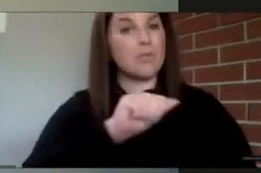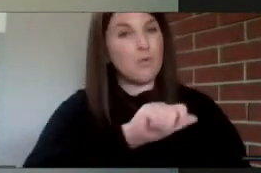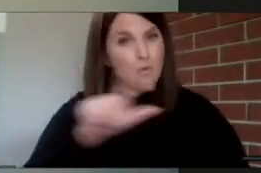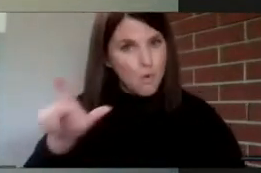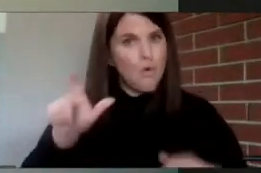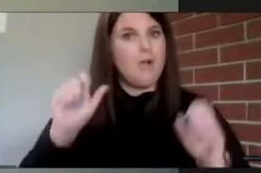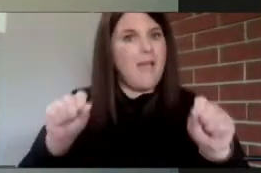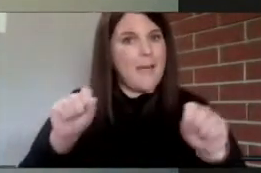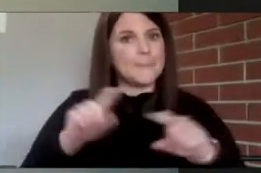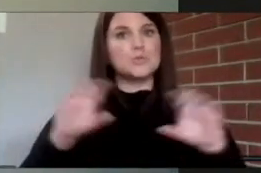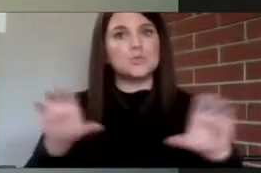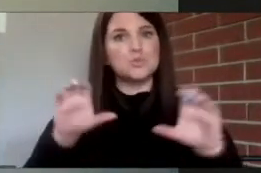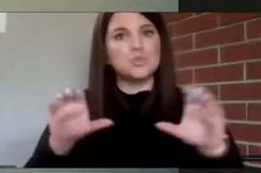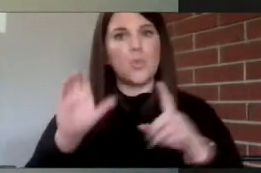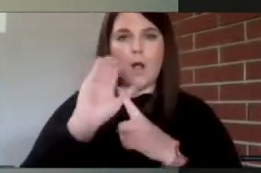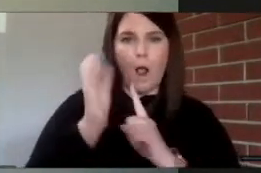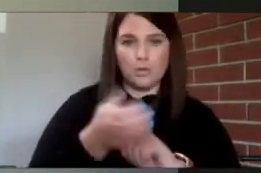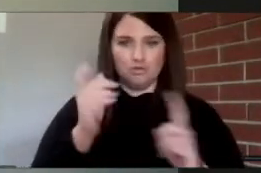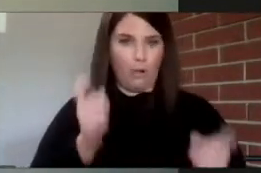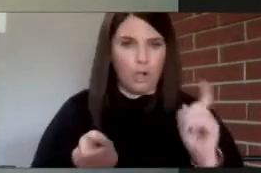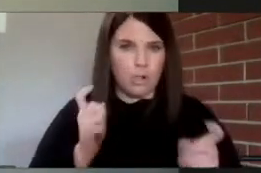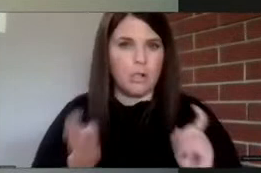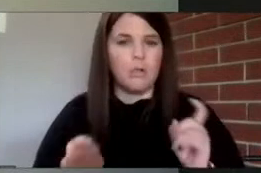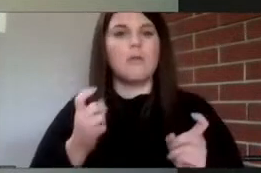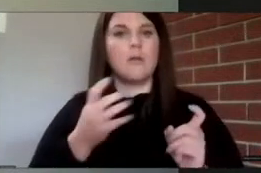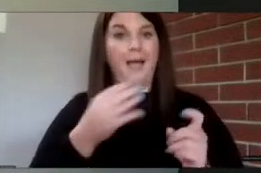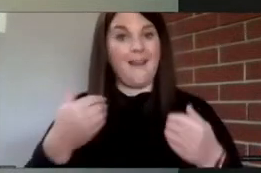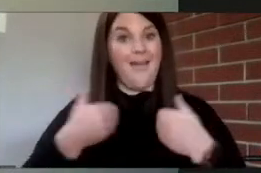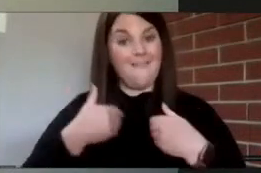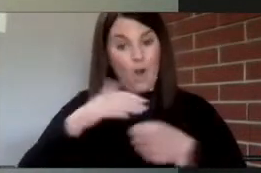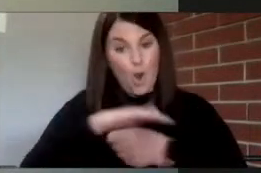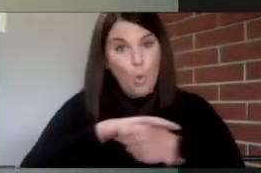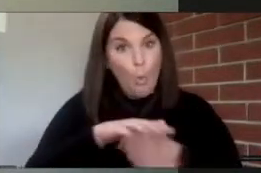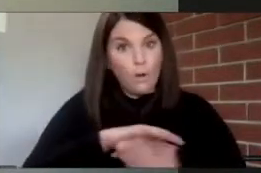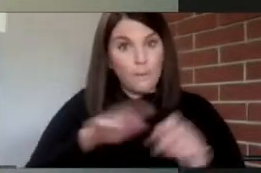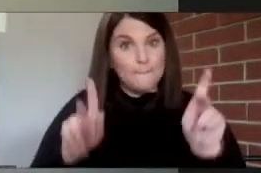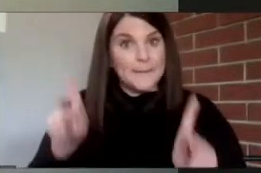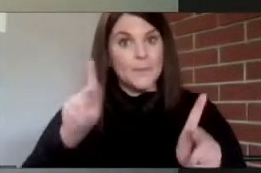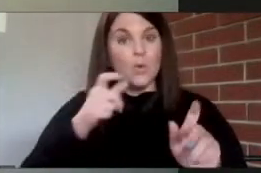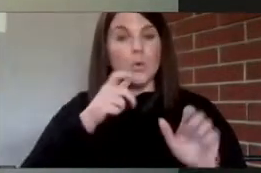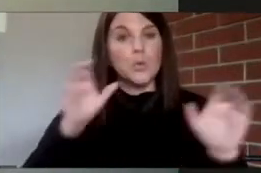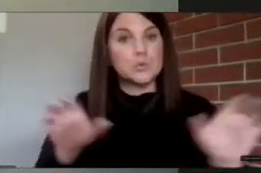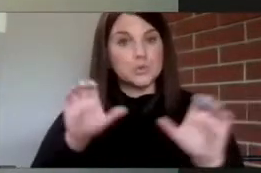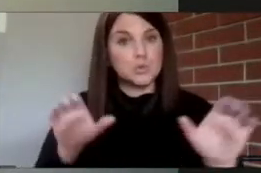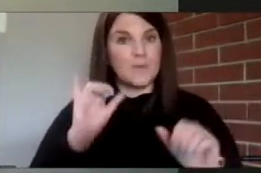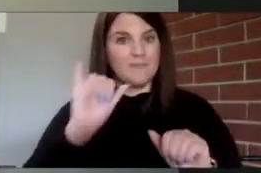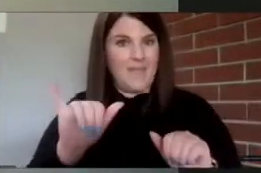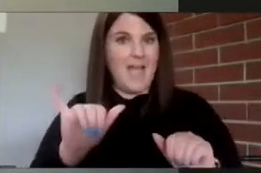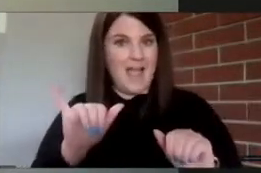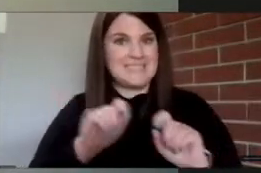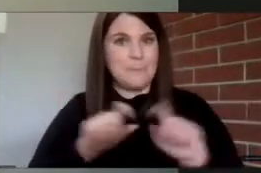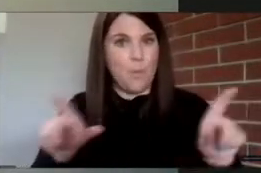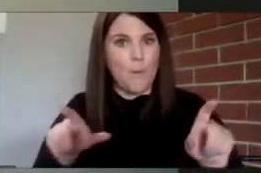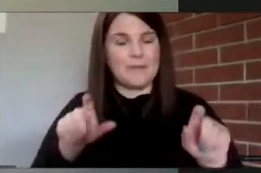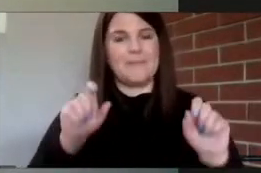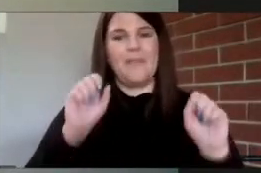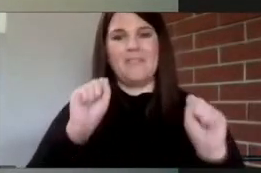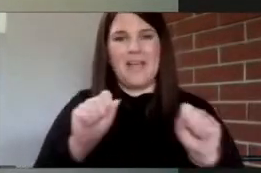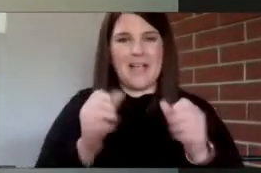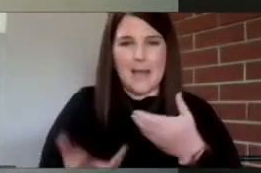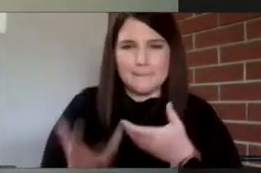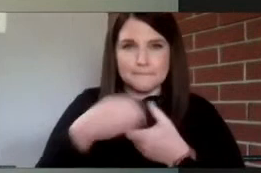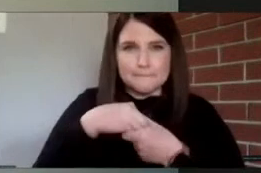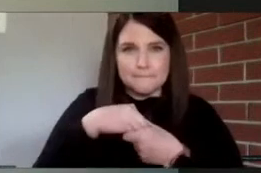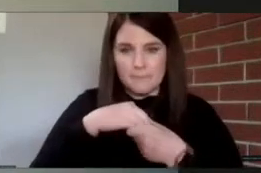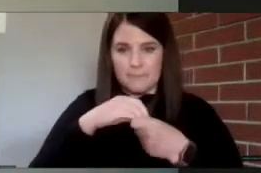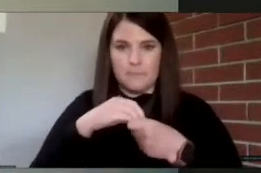do a degree of cultural tailoring. And by having local individuals do the deployment, they're able to weave that in the moment